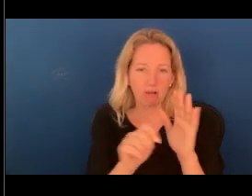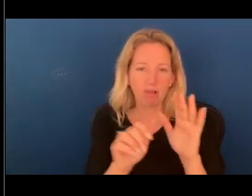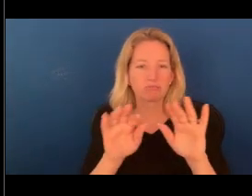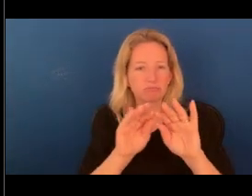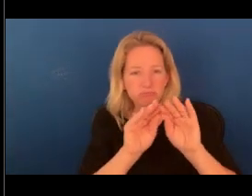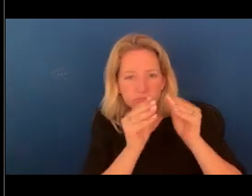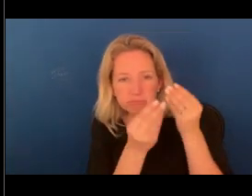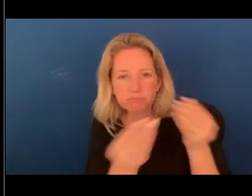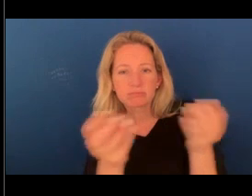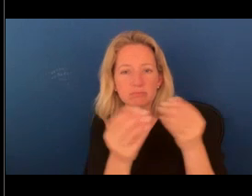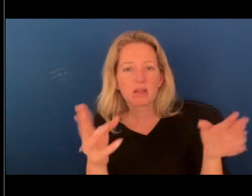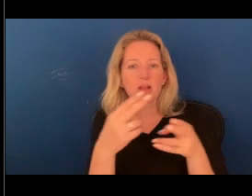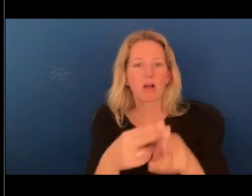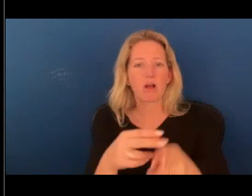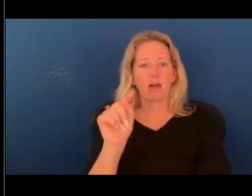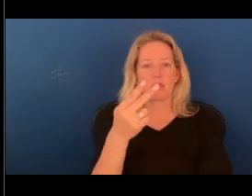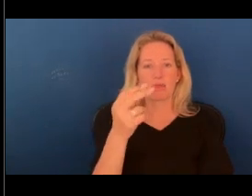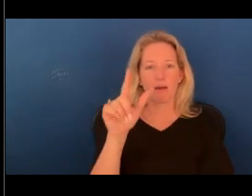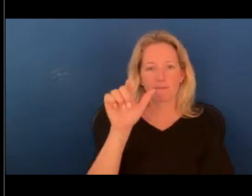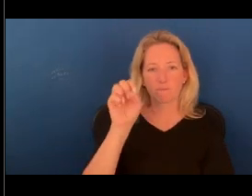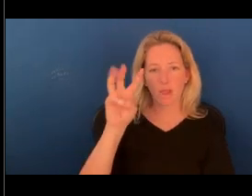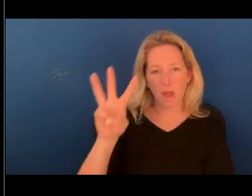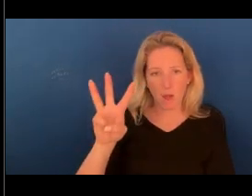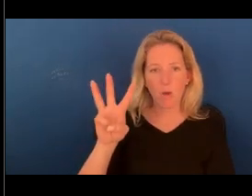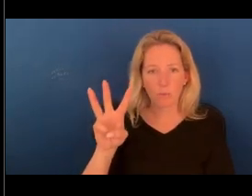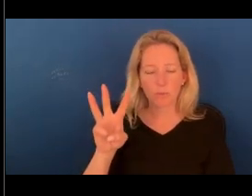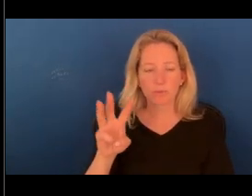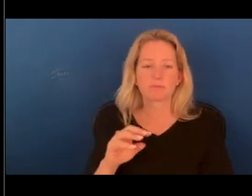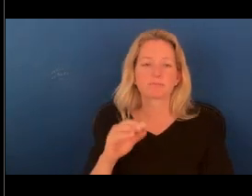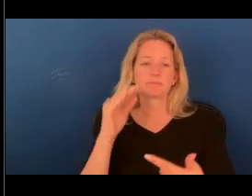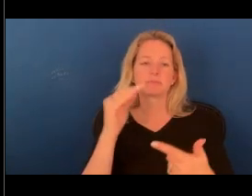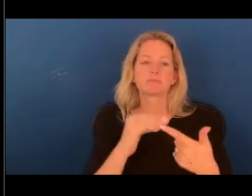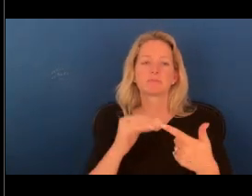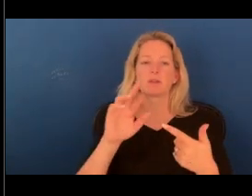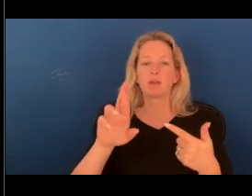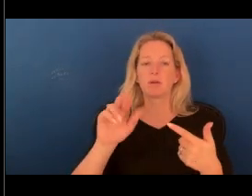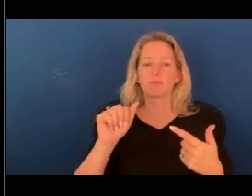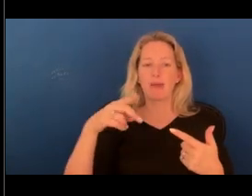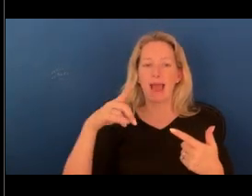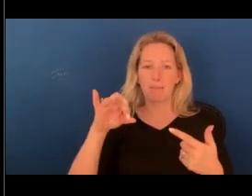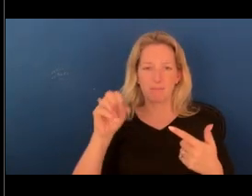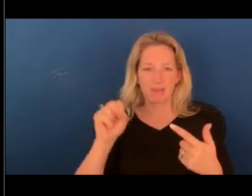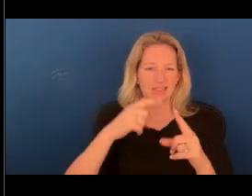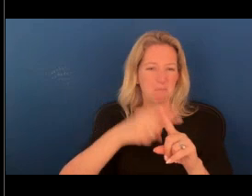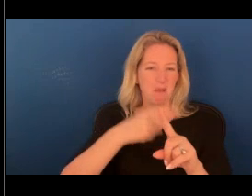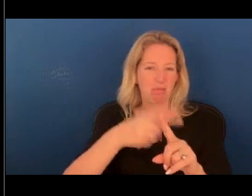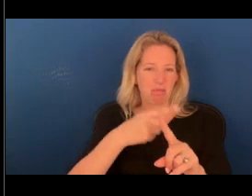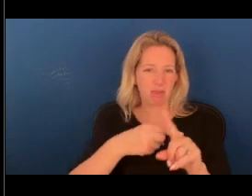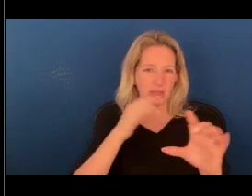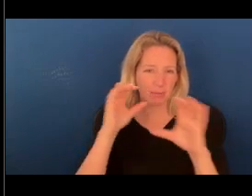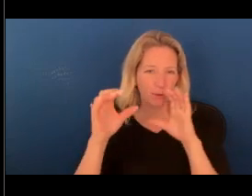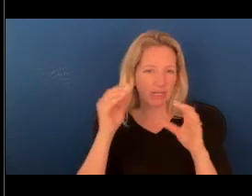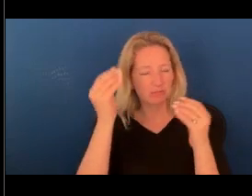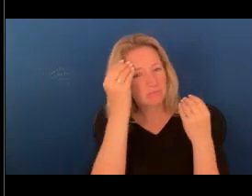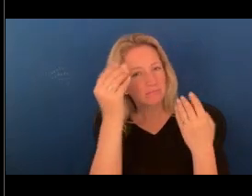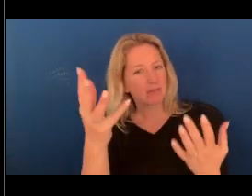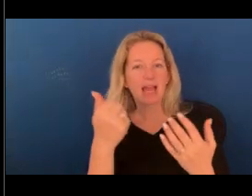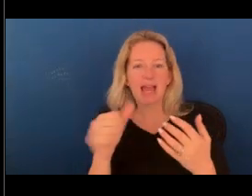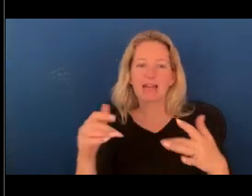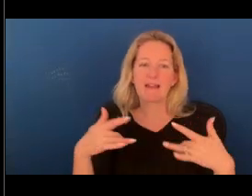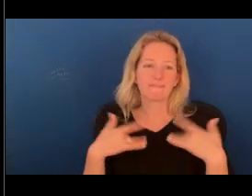both nationally and internationally. The Rapid is our monthly communication that provides timely information on upcoming events,